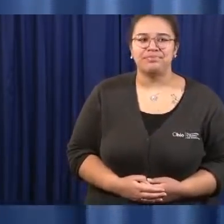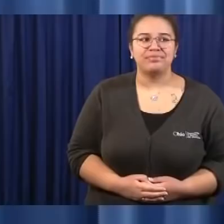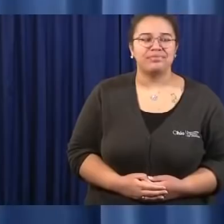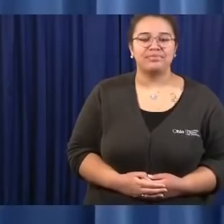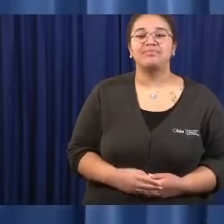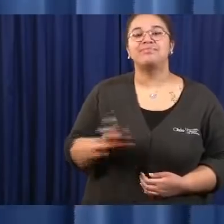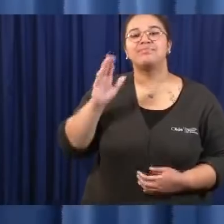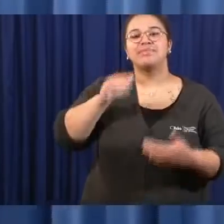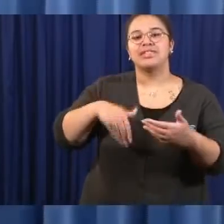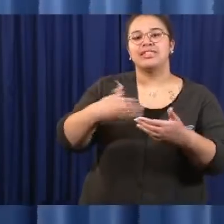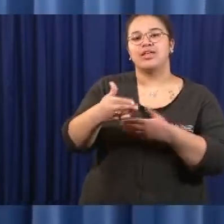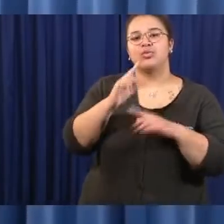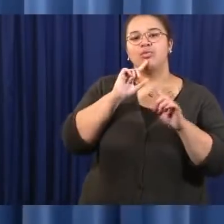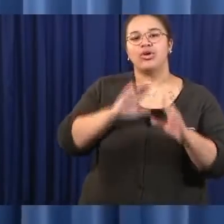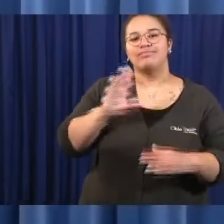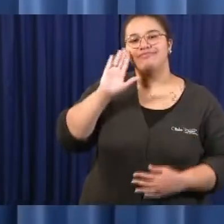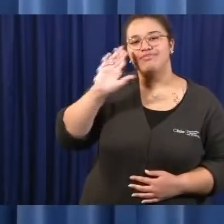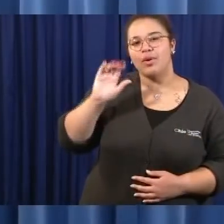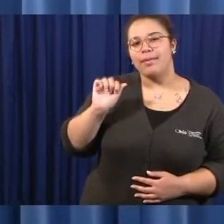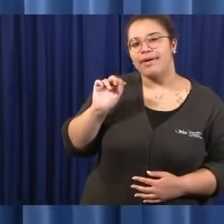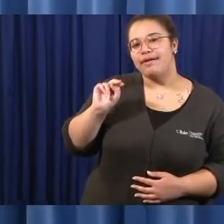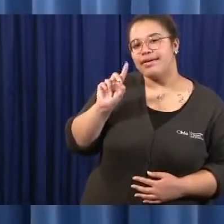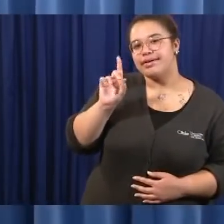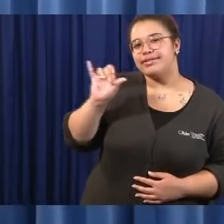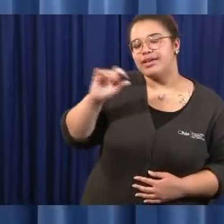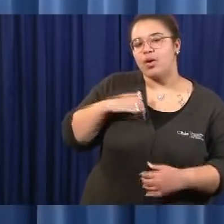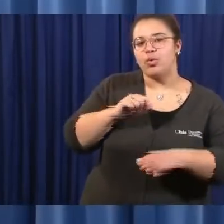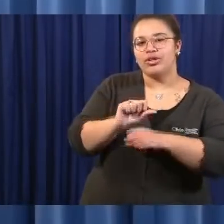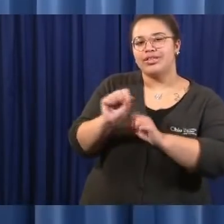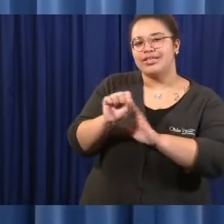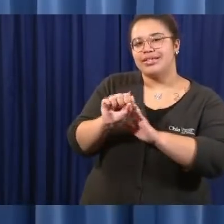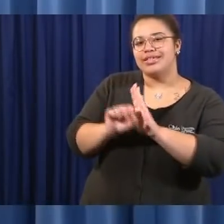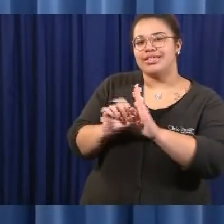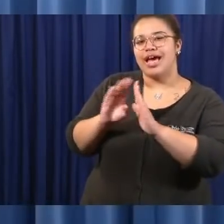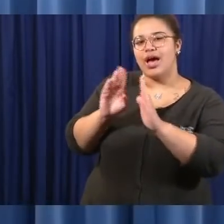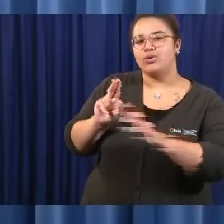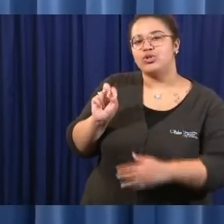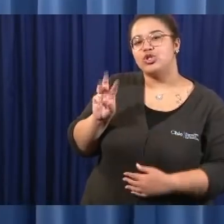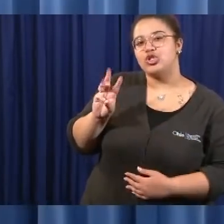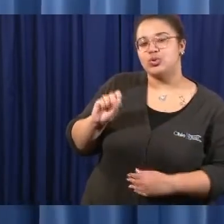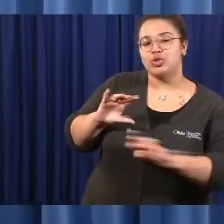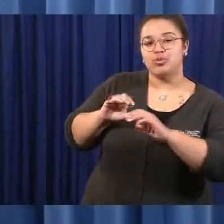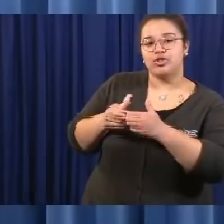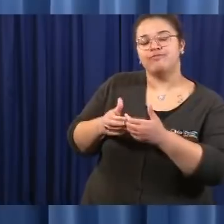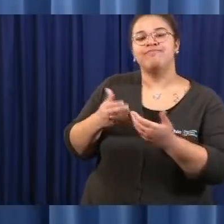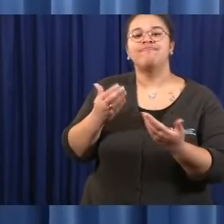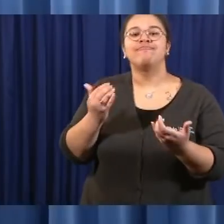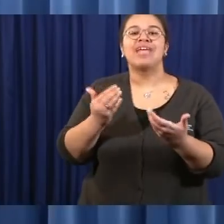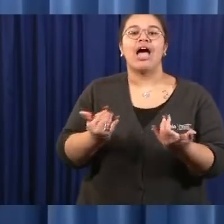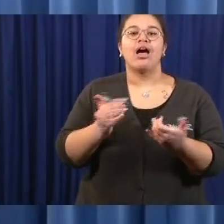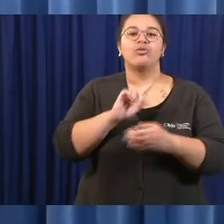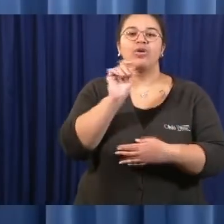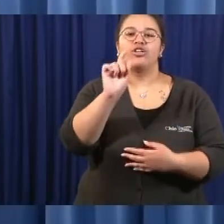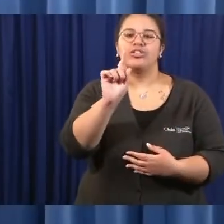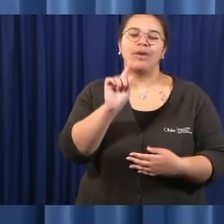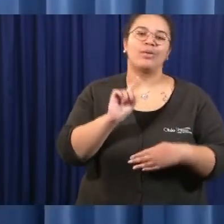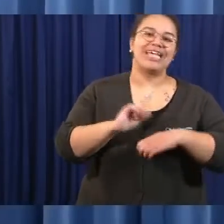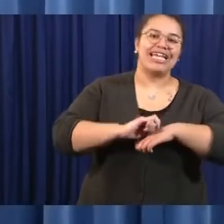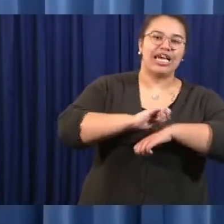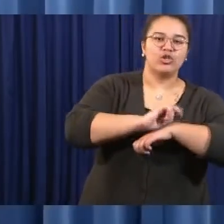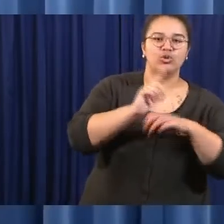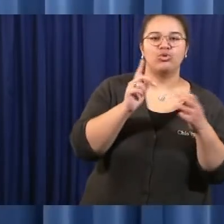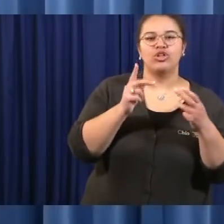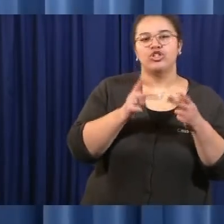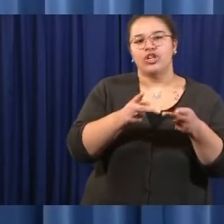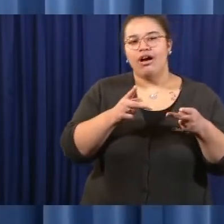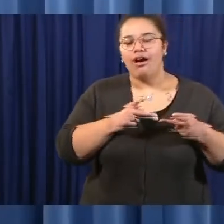Ohio Public Radio and Television State House News Bureau. I wanted to ask you about tattoo shops and body art studios. When do you think you might hear an announcement